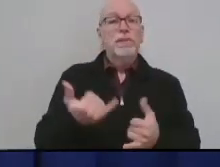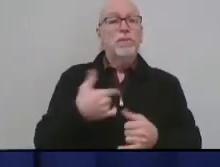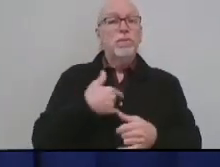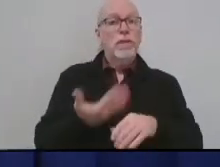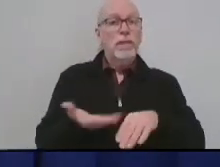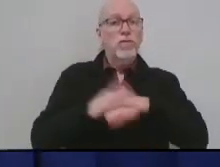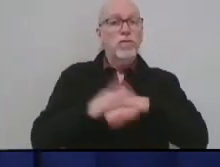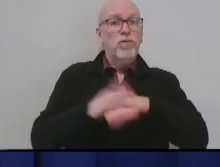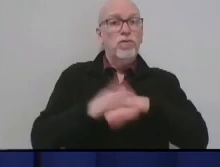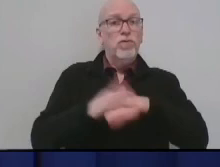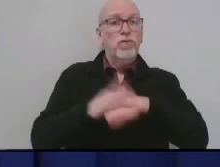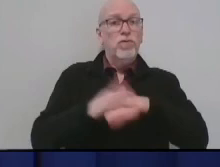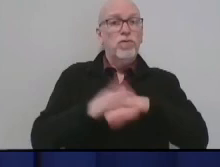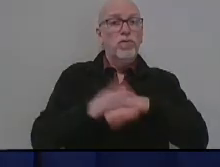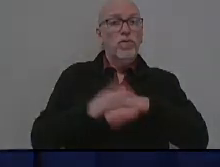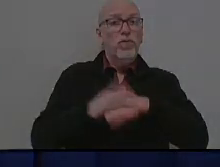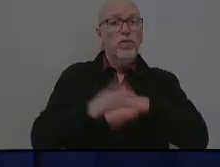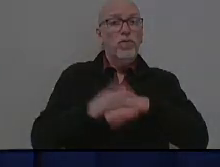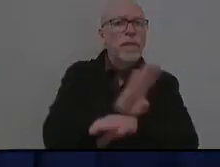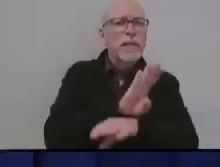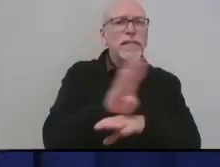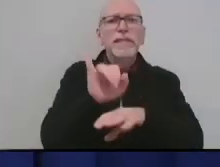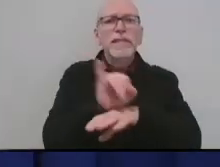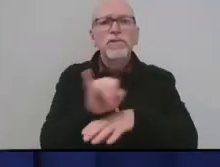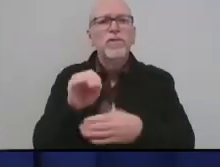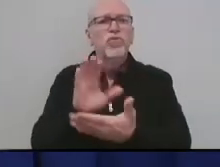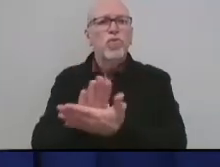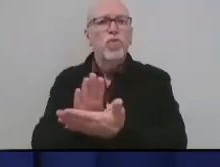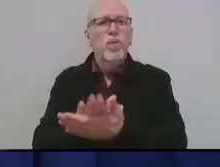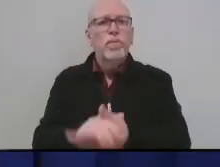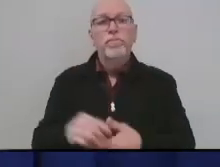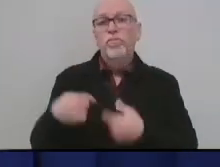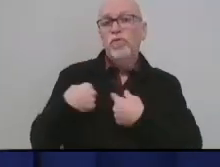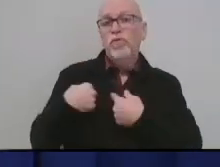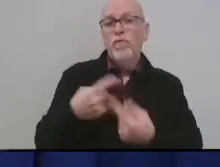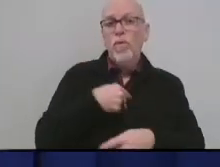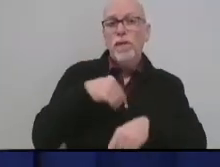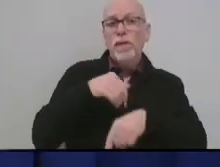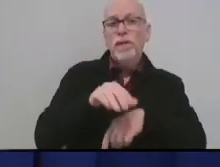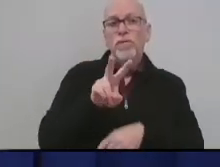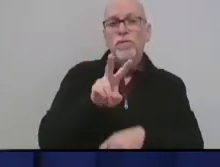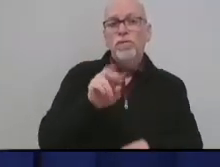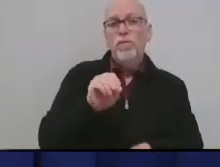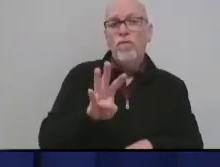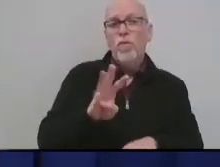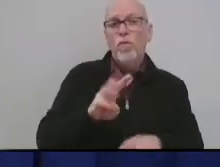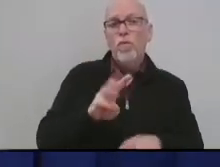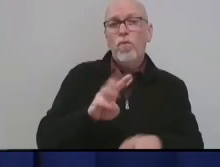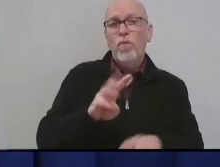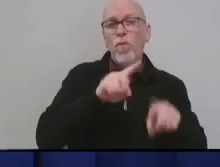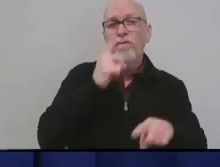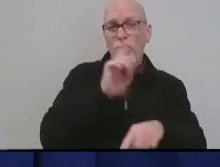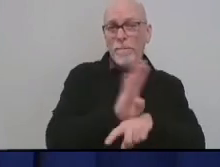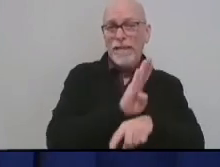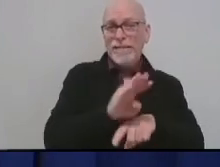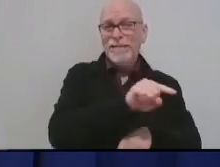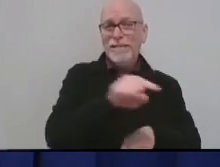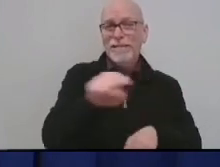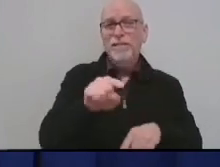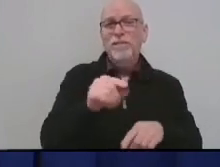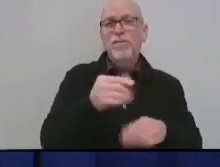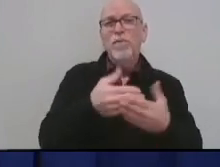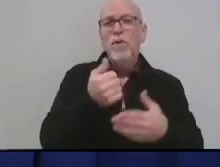and other supplies to date. We have shipped 204 orders to businesses consisting of nearly